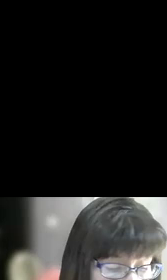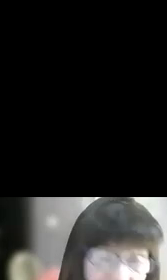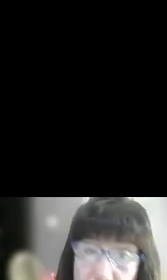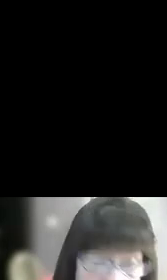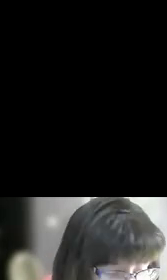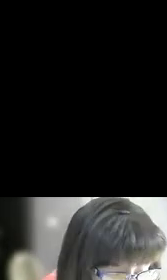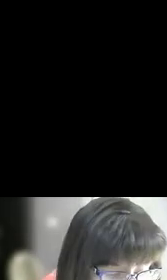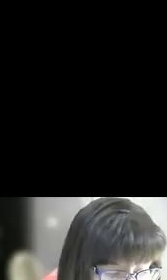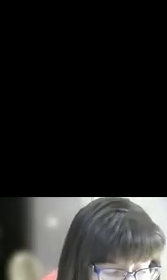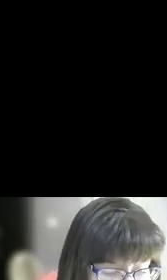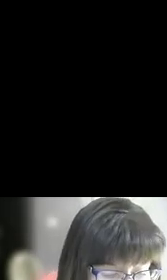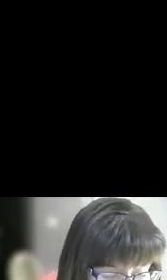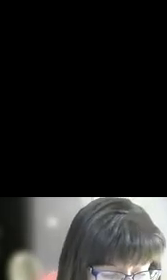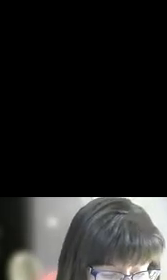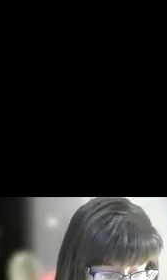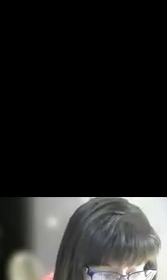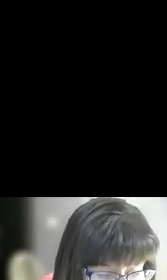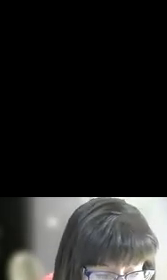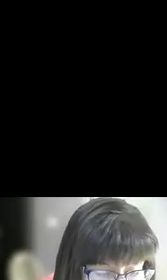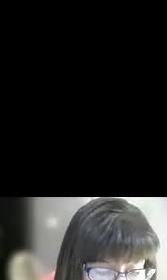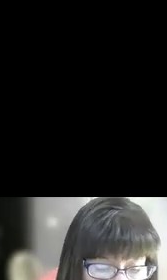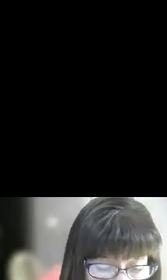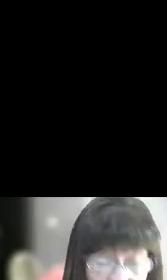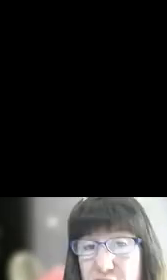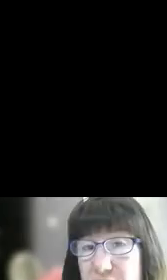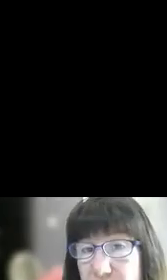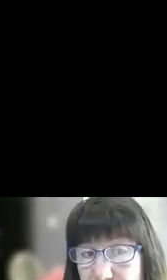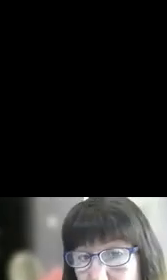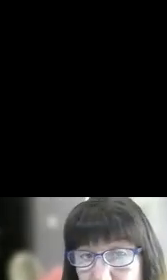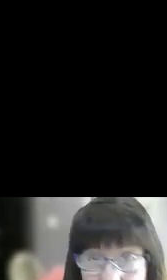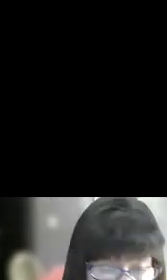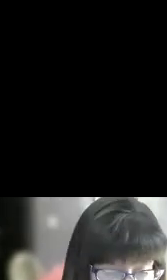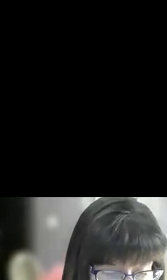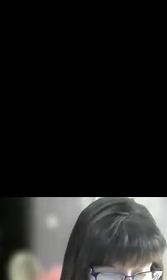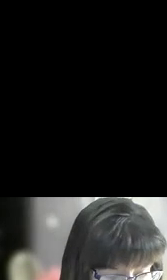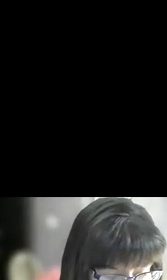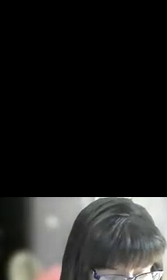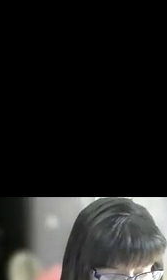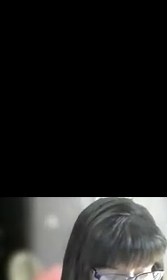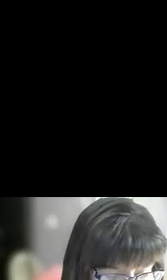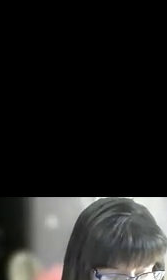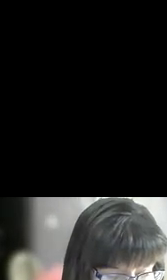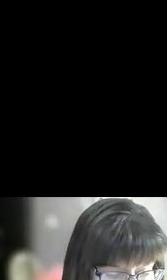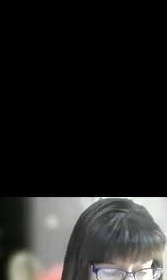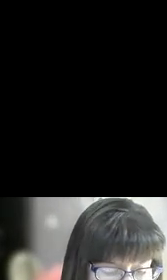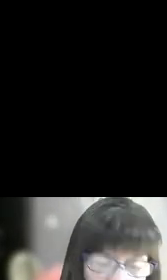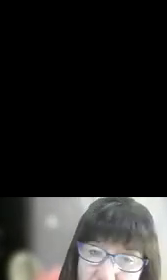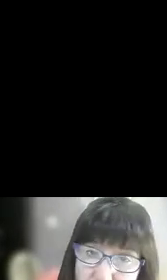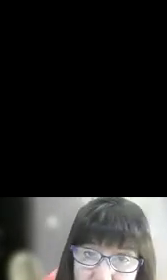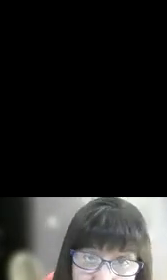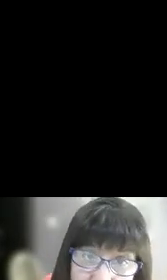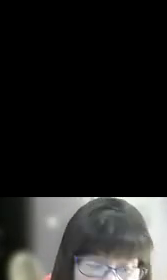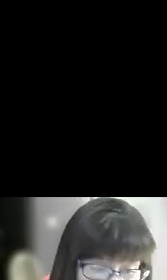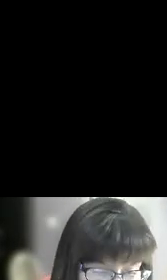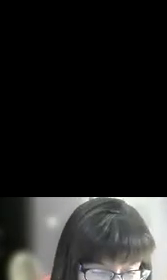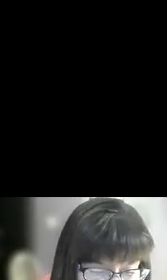watch anytime. The link is on the screen, but I also encourage you to take a screenshot of this for your reference. There are a number